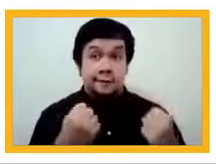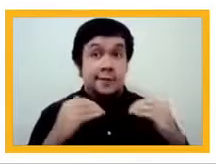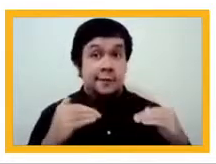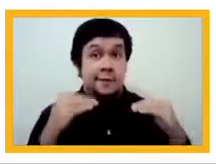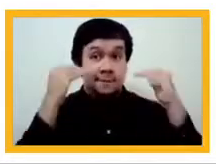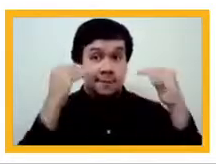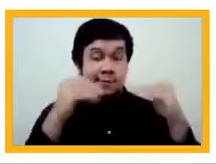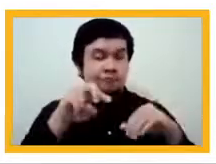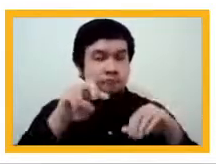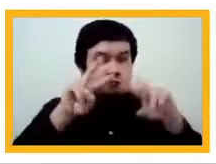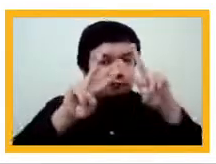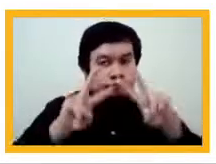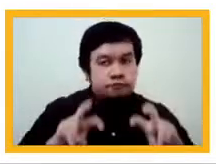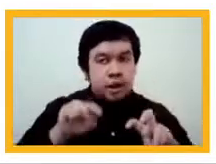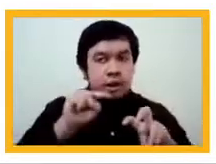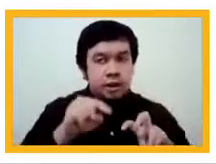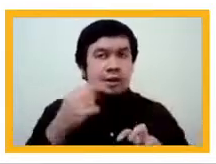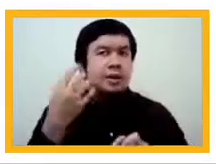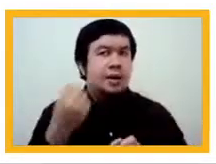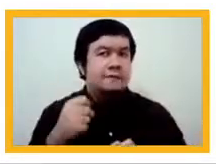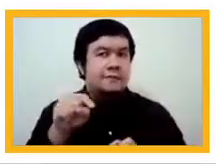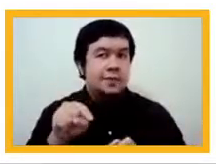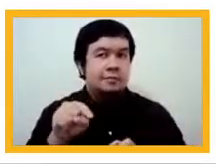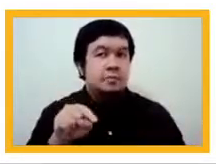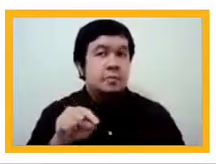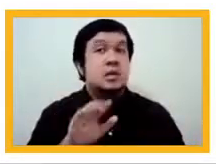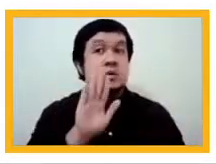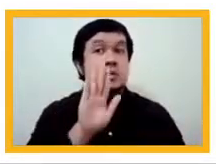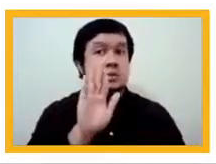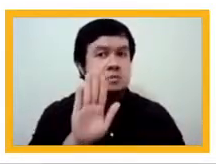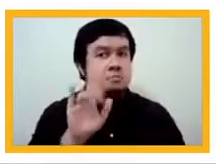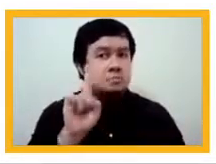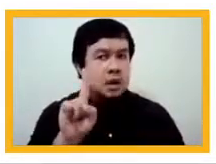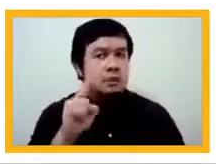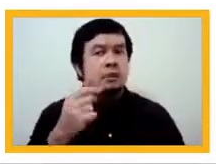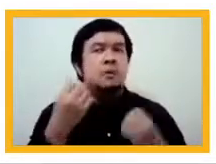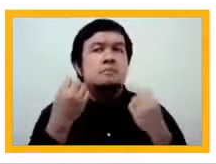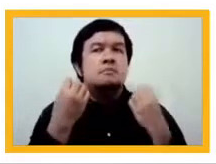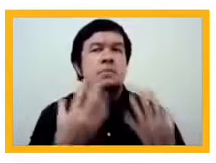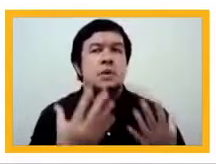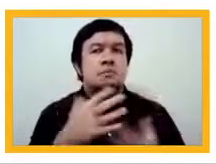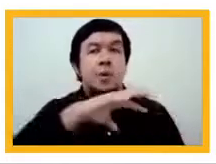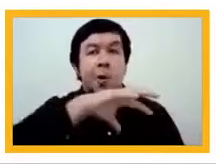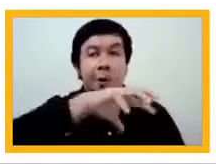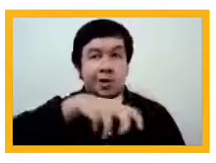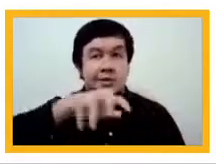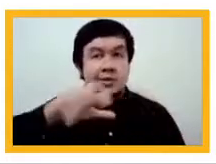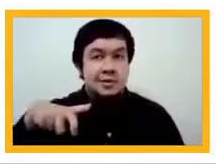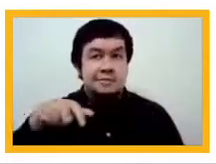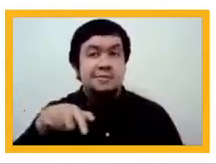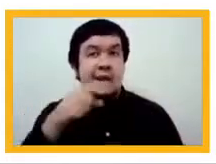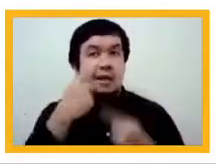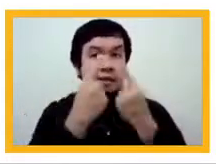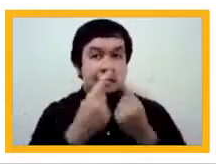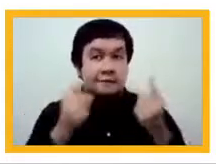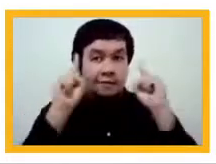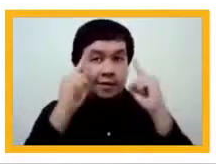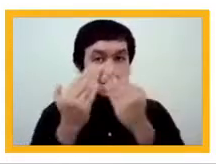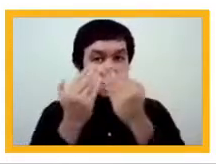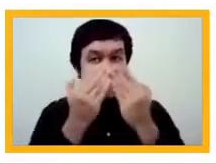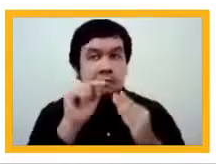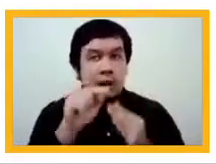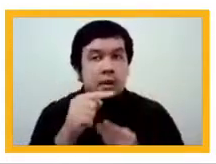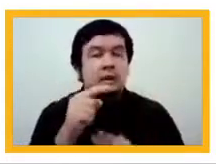as audience mentioned, more and more countries and universities realize that we need the industry